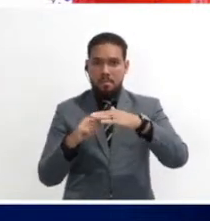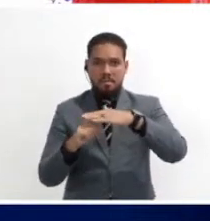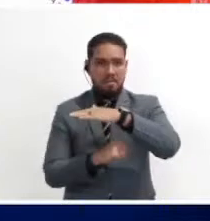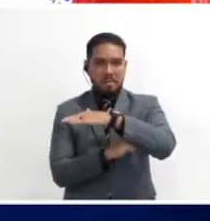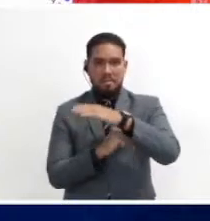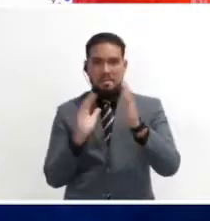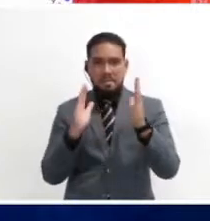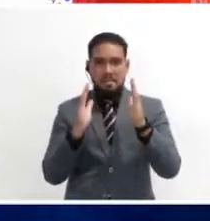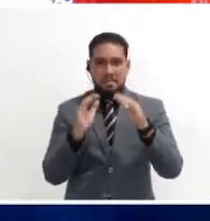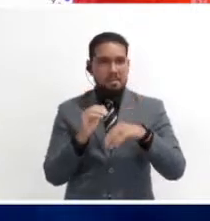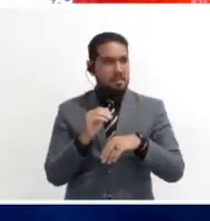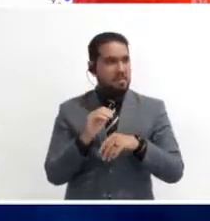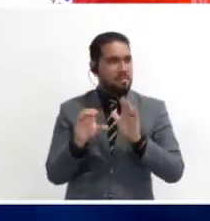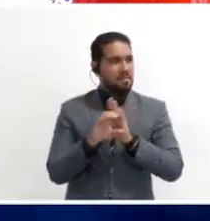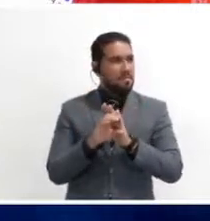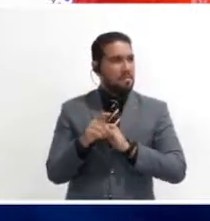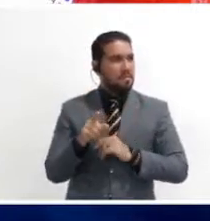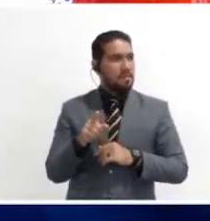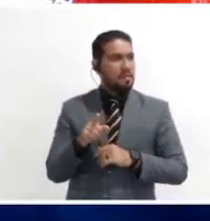sorry.